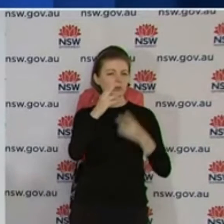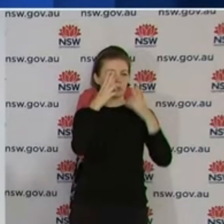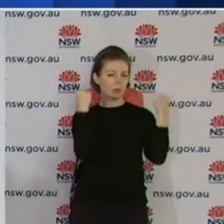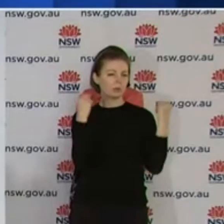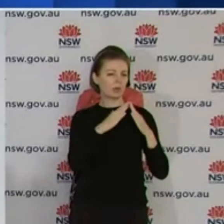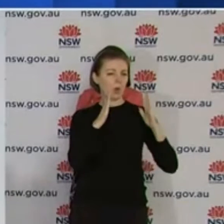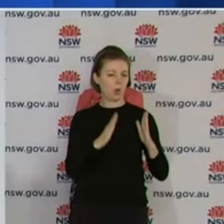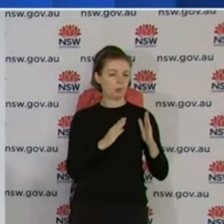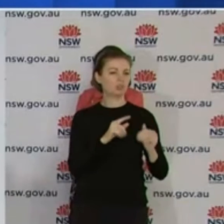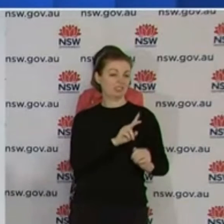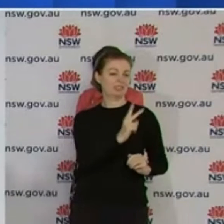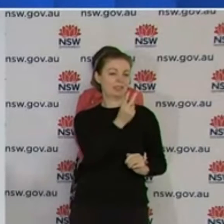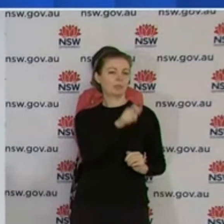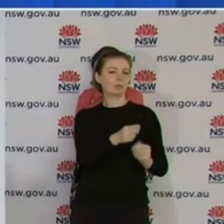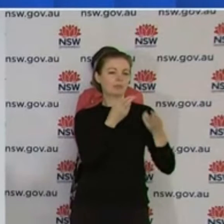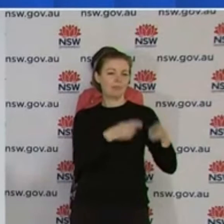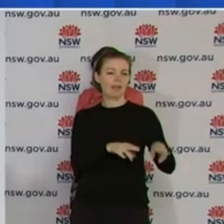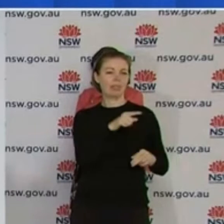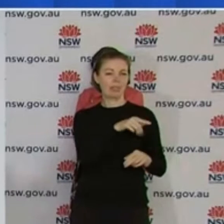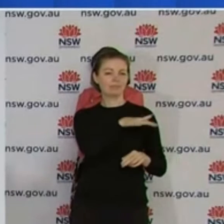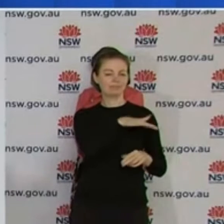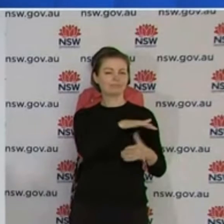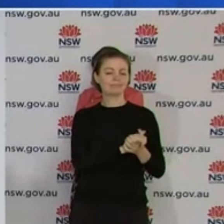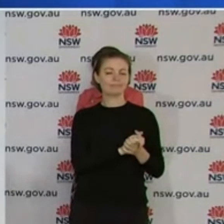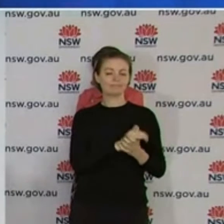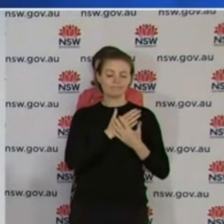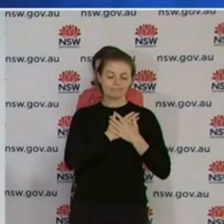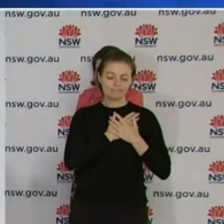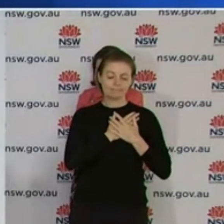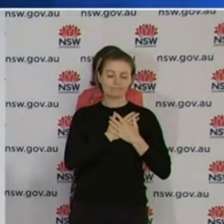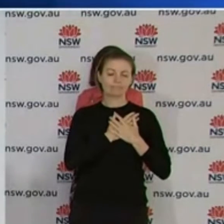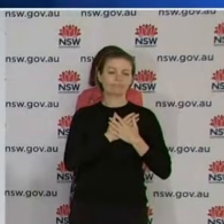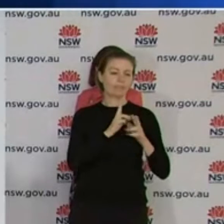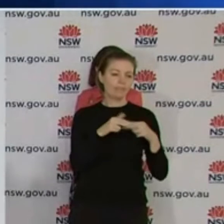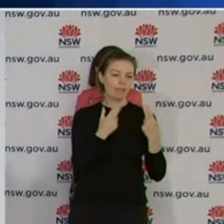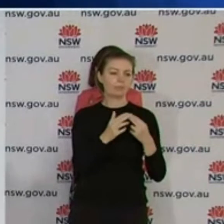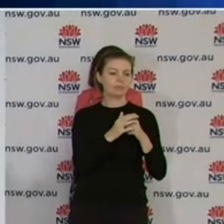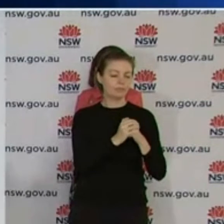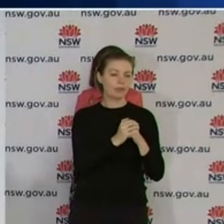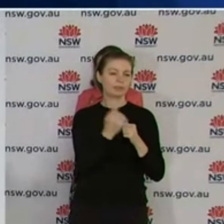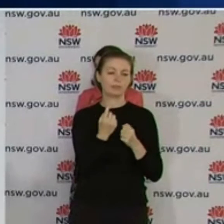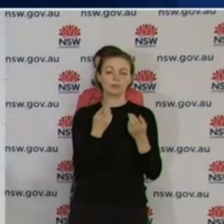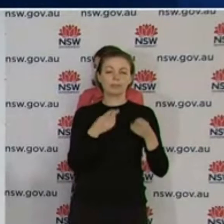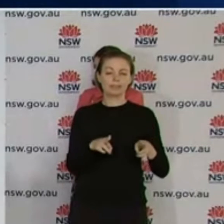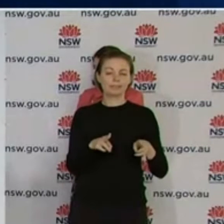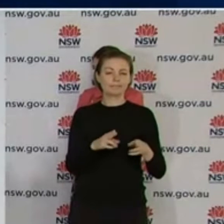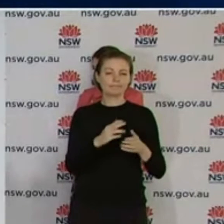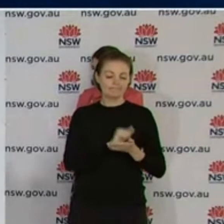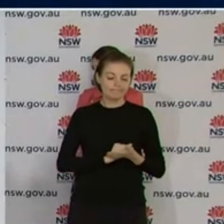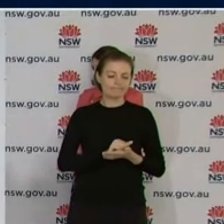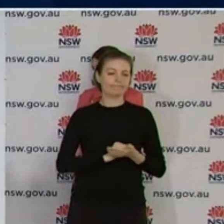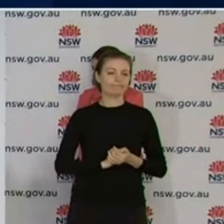in the facility. So we extend our deepest sympathy to the family and friends of the people who've died. There have now